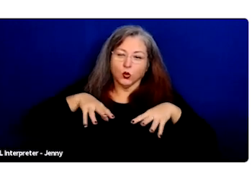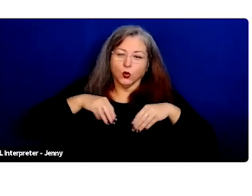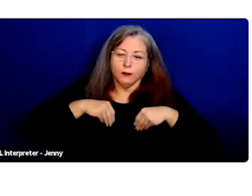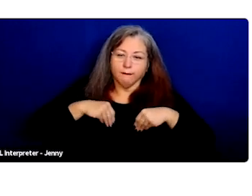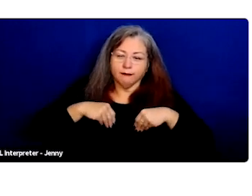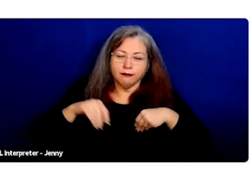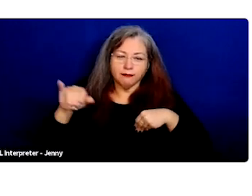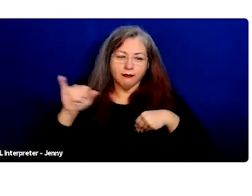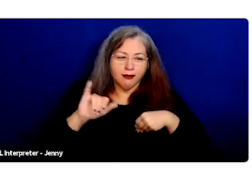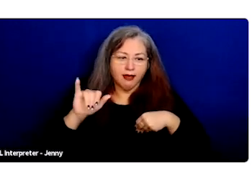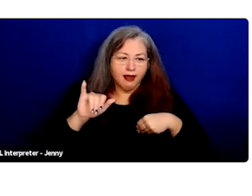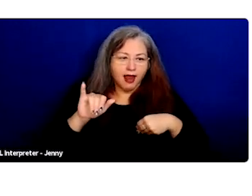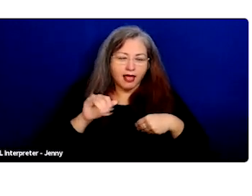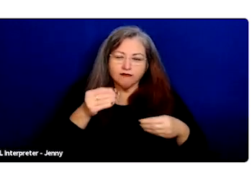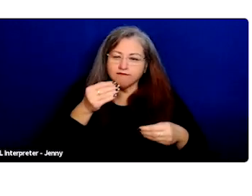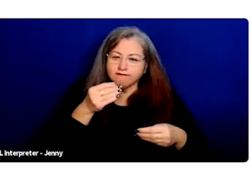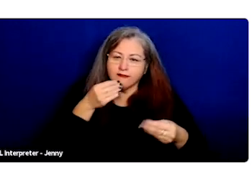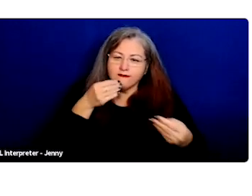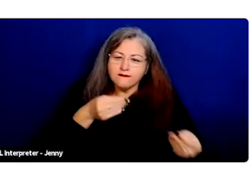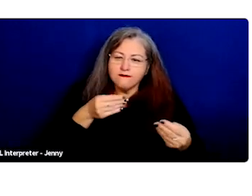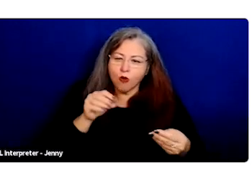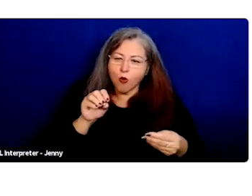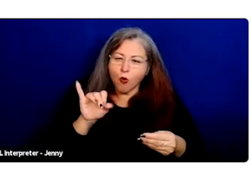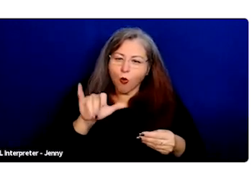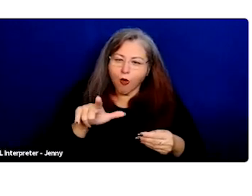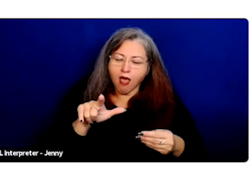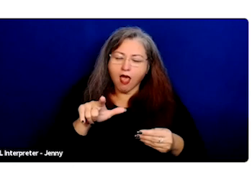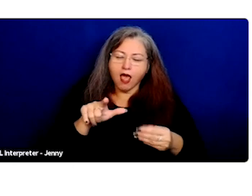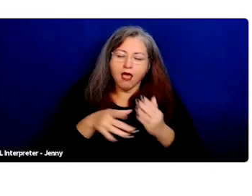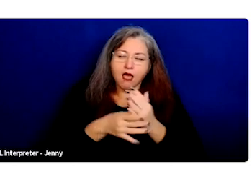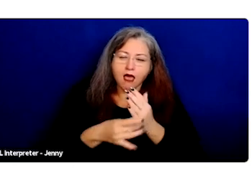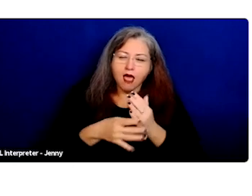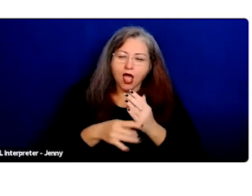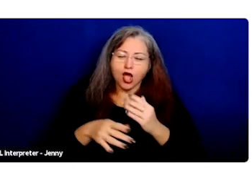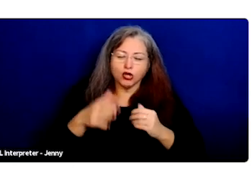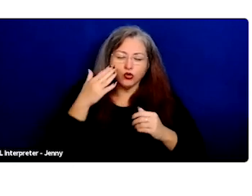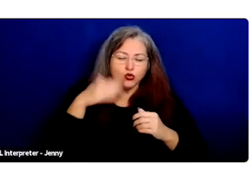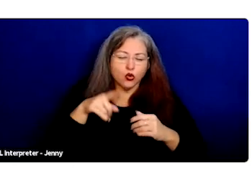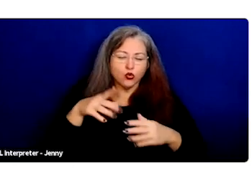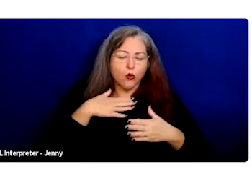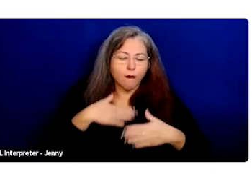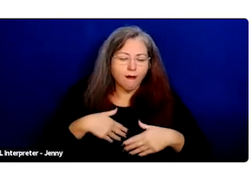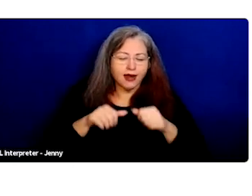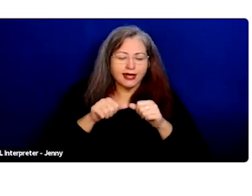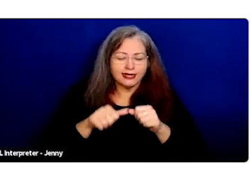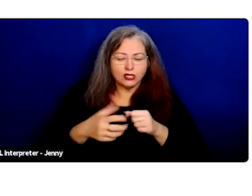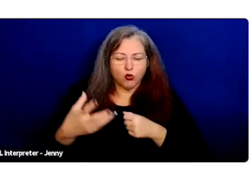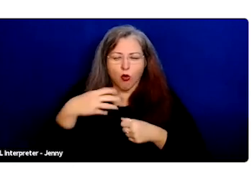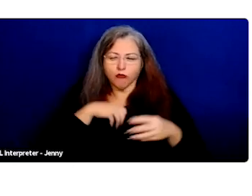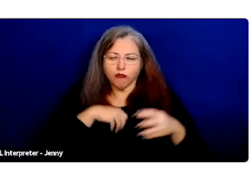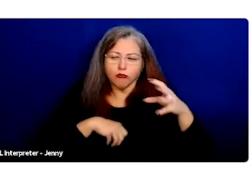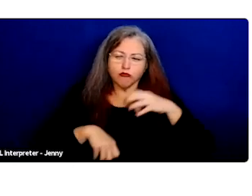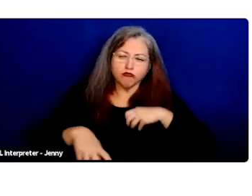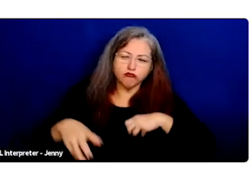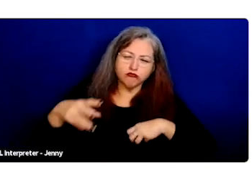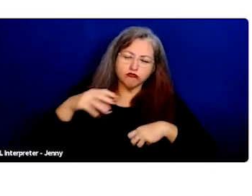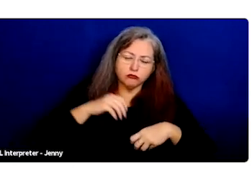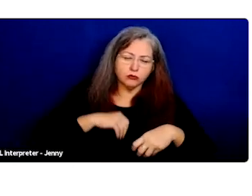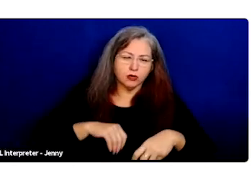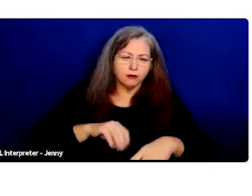oil. And you intuitively know that you are absorbing the energy and